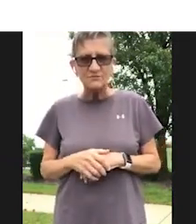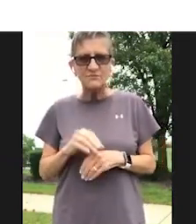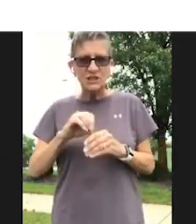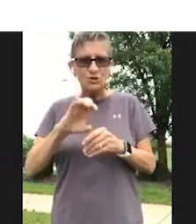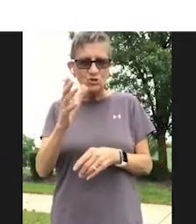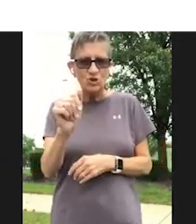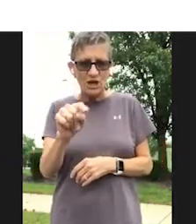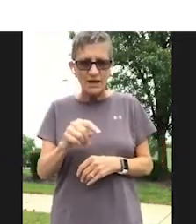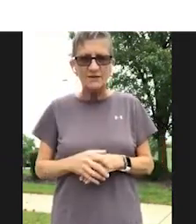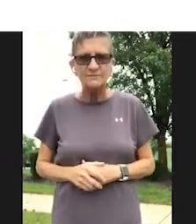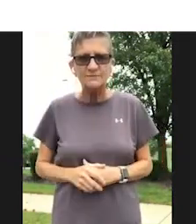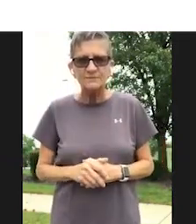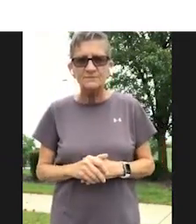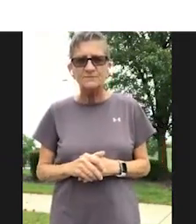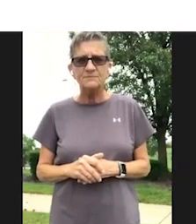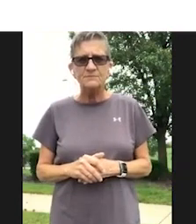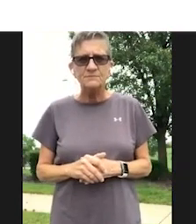chat